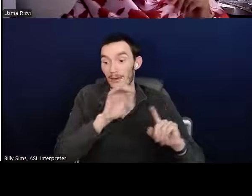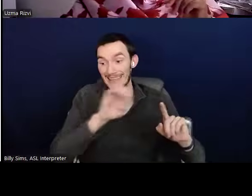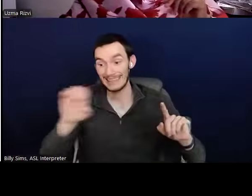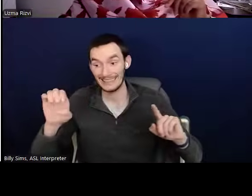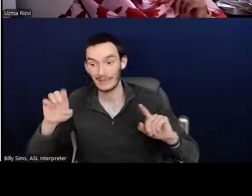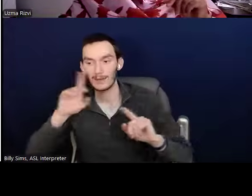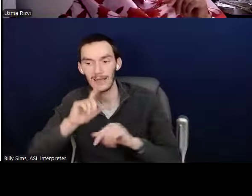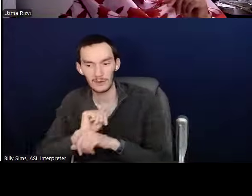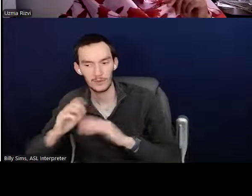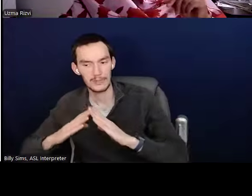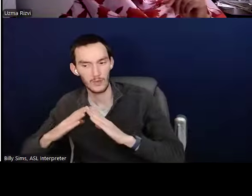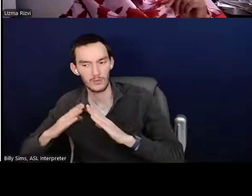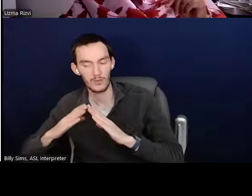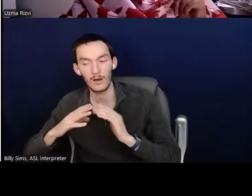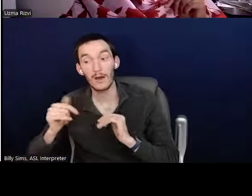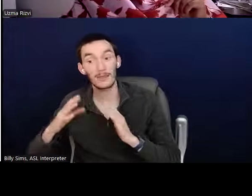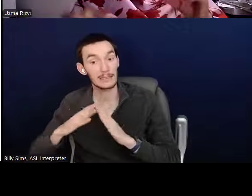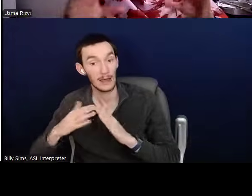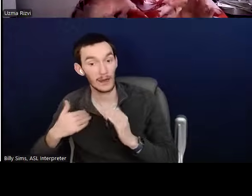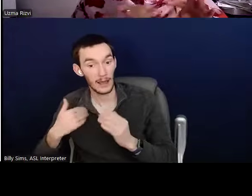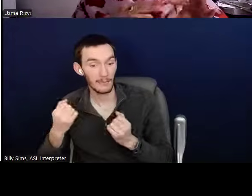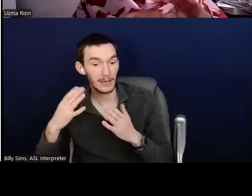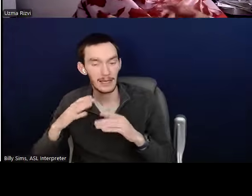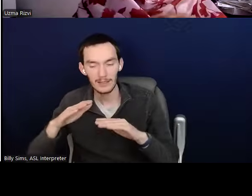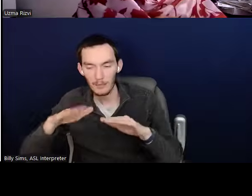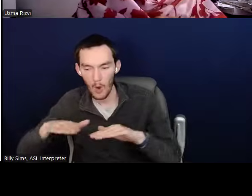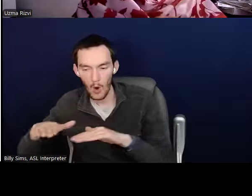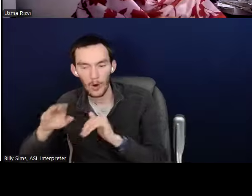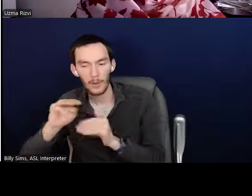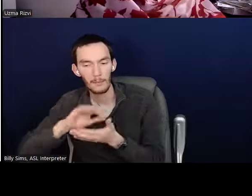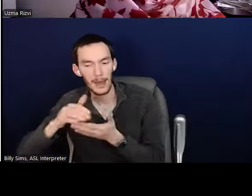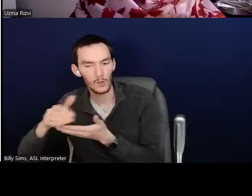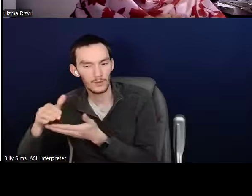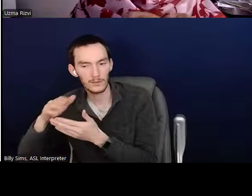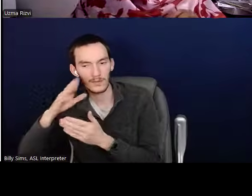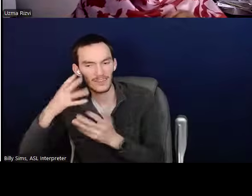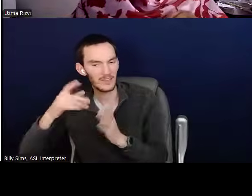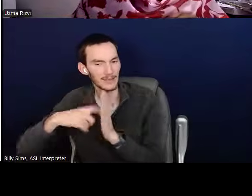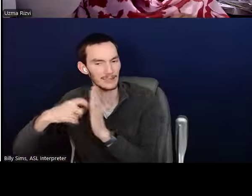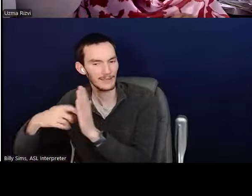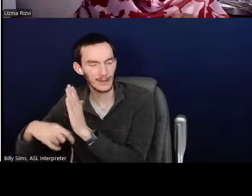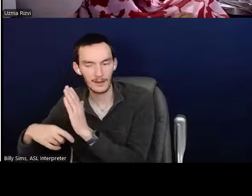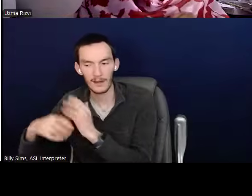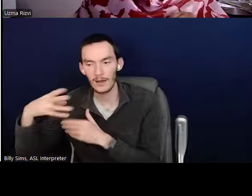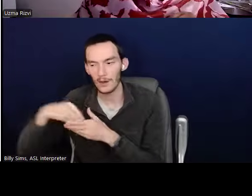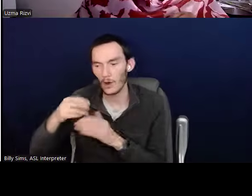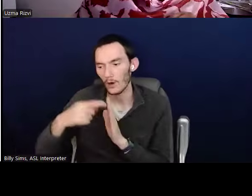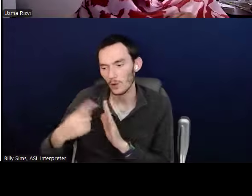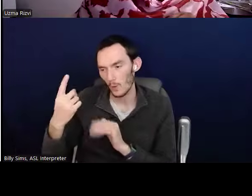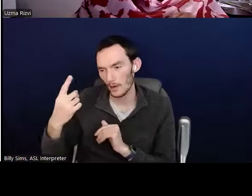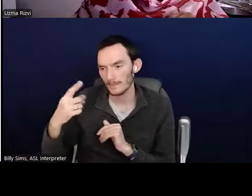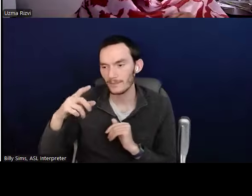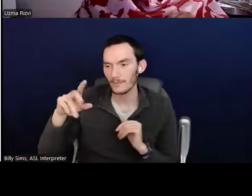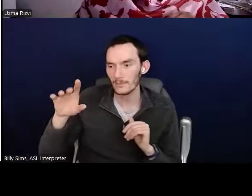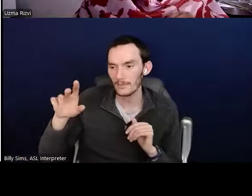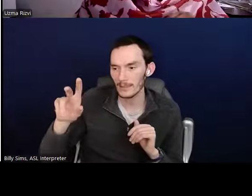town. And this is made up of numerous lower mounds that have been excavated over the years, including, and here I'm just going to point some out,